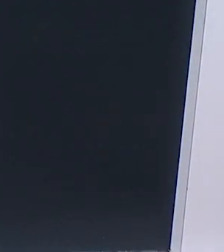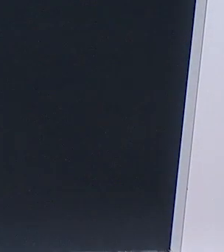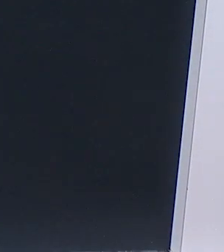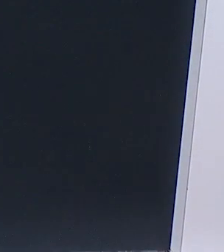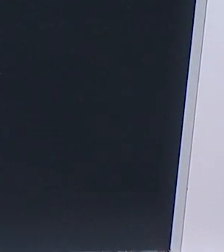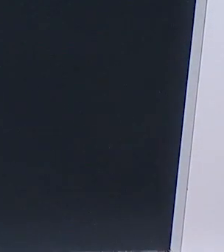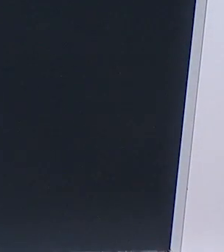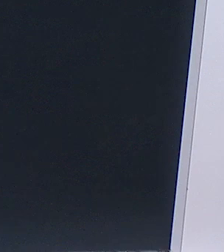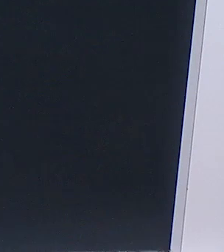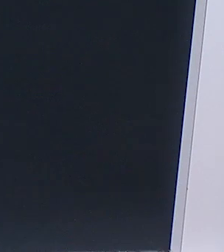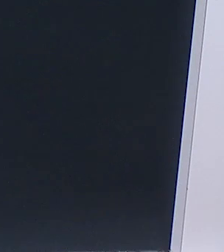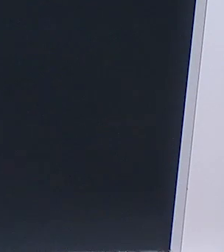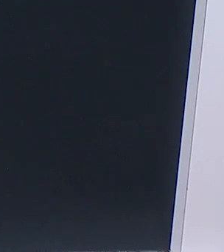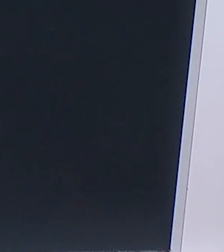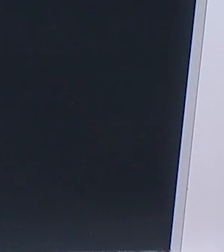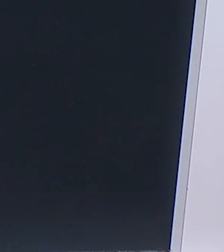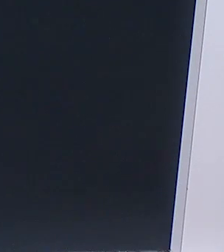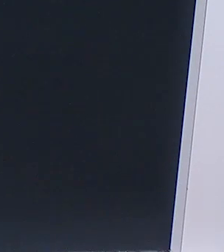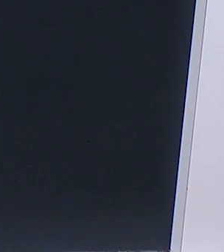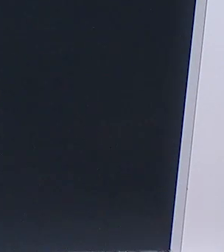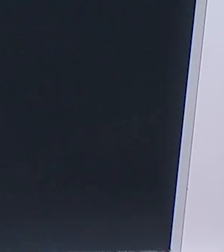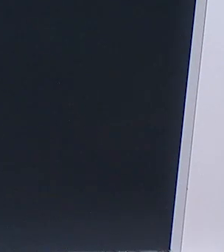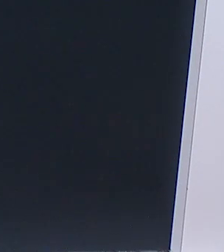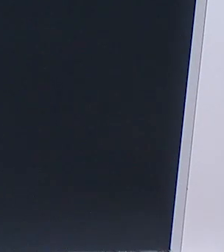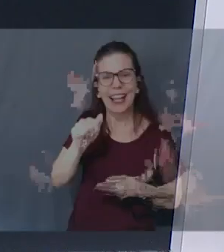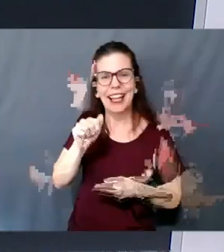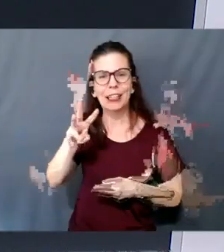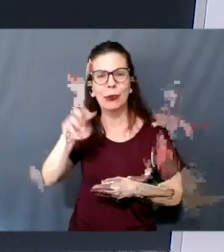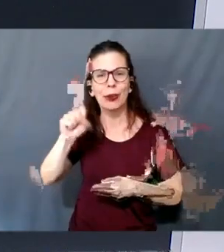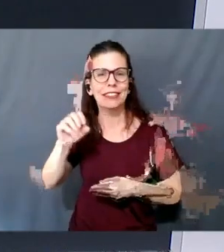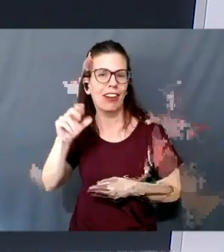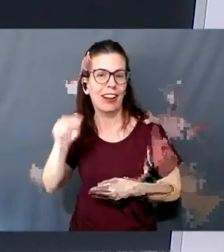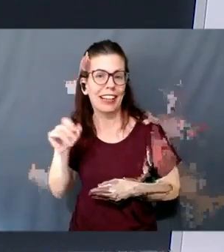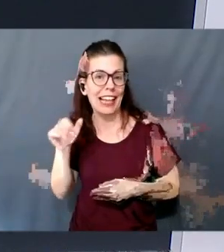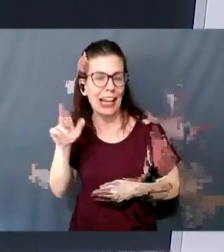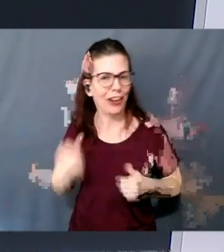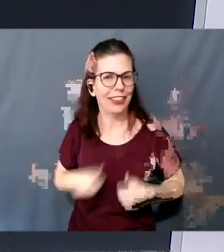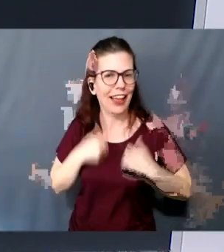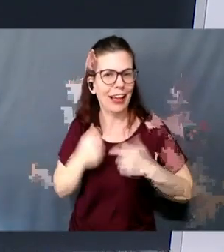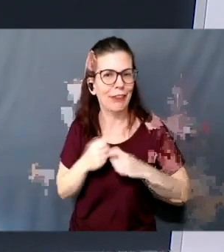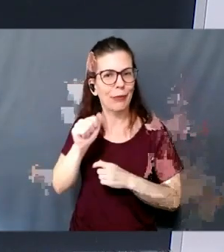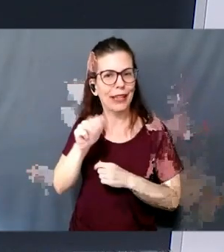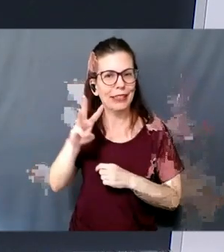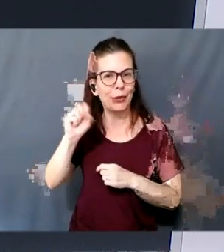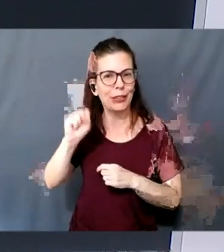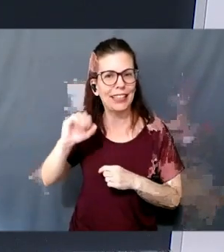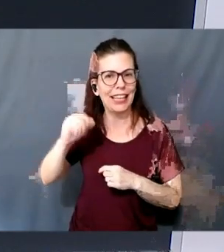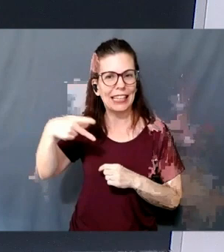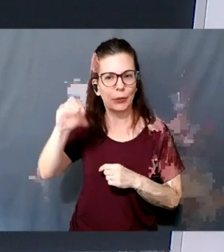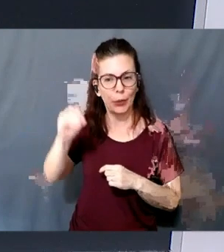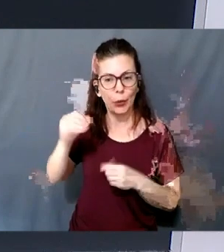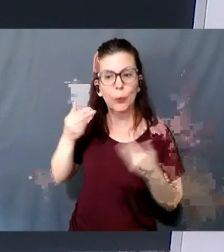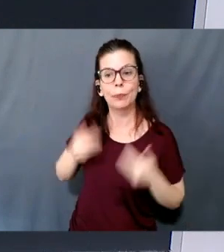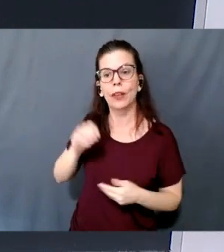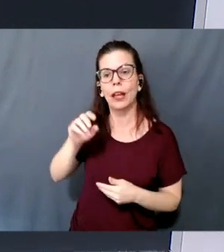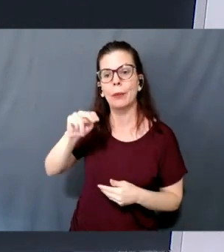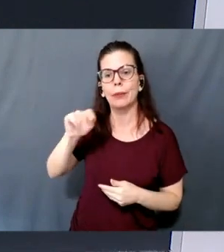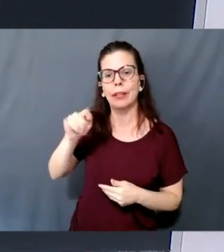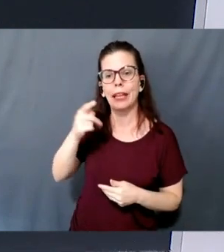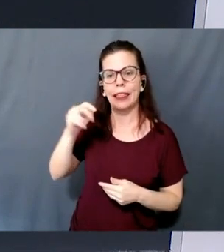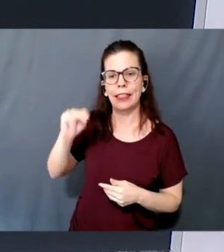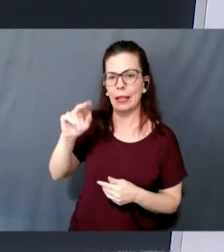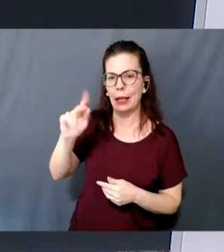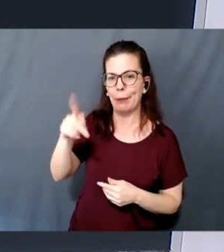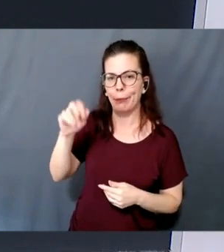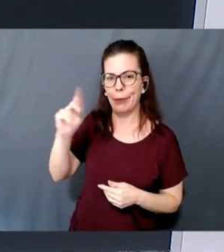Hello and welcome back to AWS On Air, live from the AWS Expo. My name is Nathan Peck. I'm one of your hosts today, and I'm joined by two